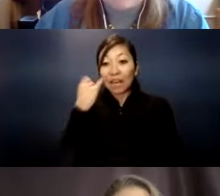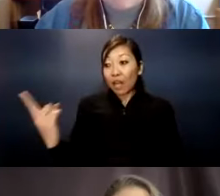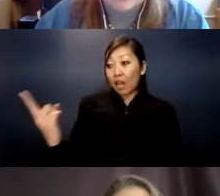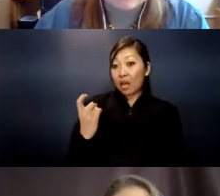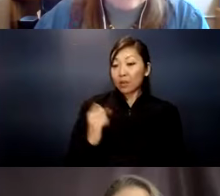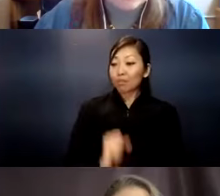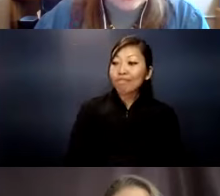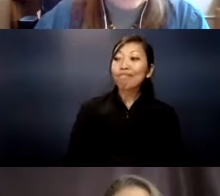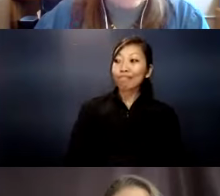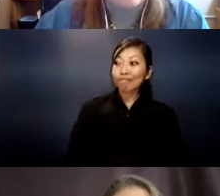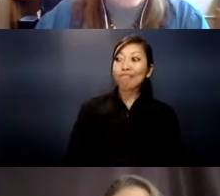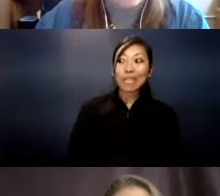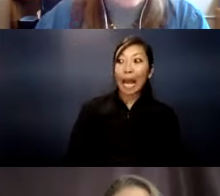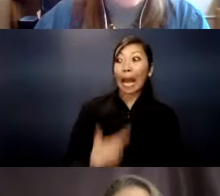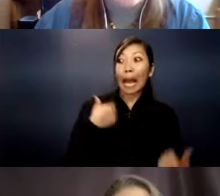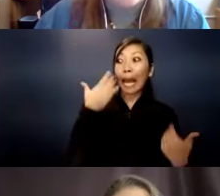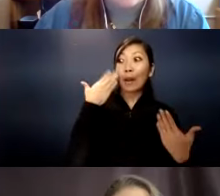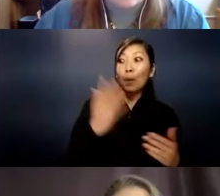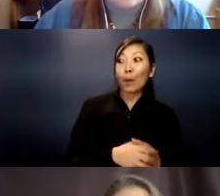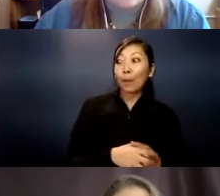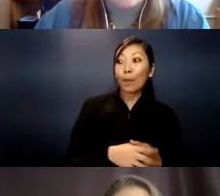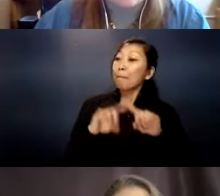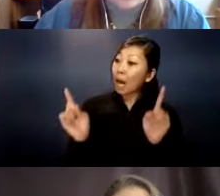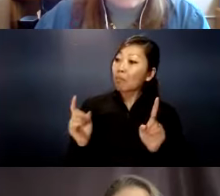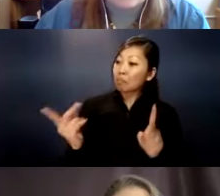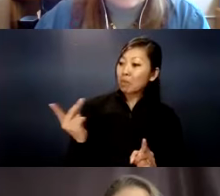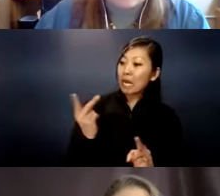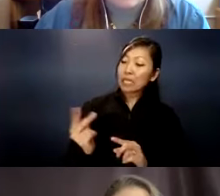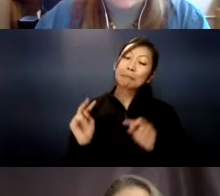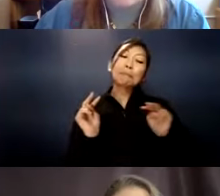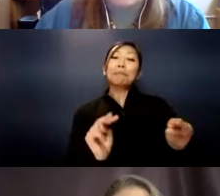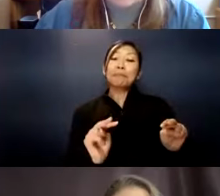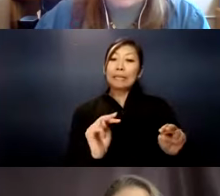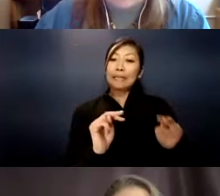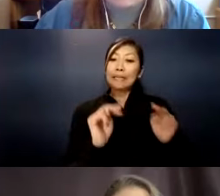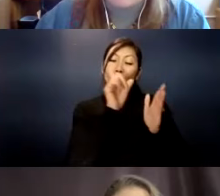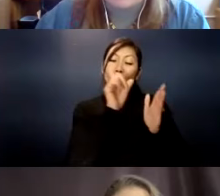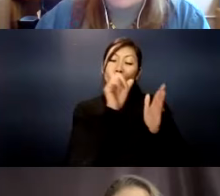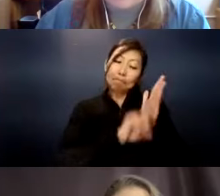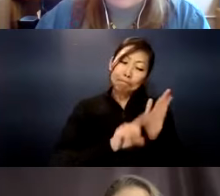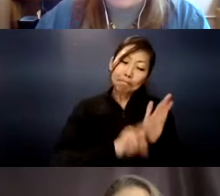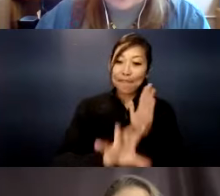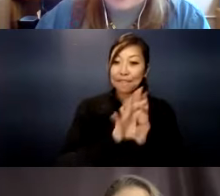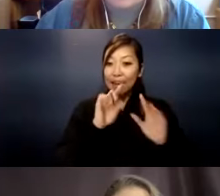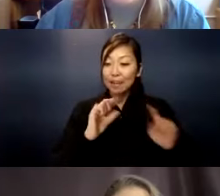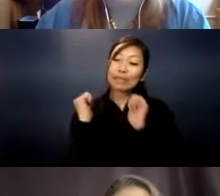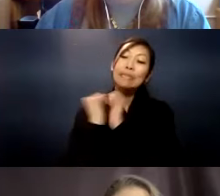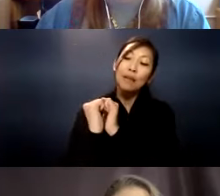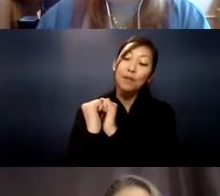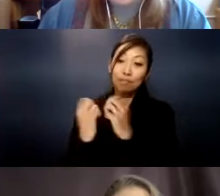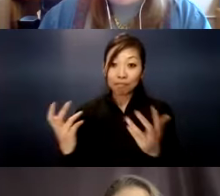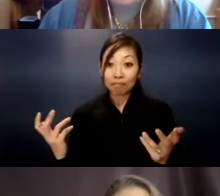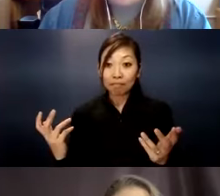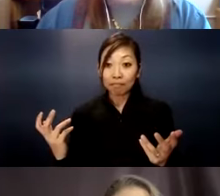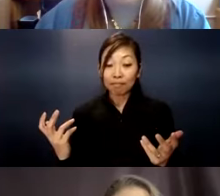say, "Hey, I'm not quite sure, but let's figure it out together. Let's look up the answer together."